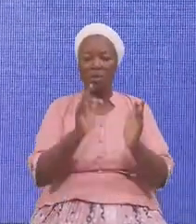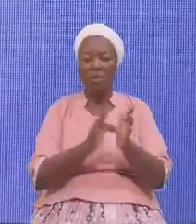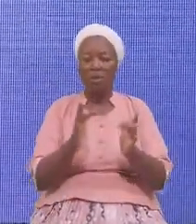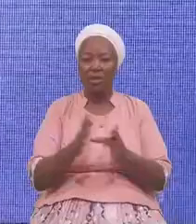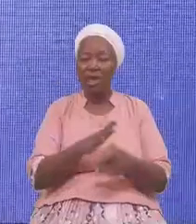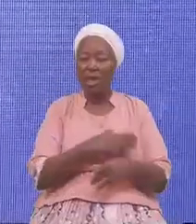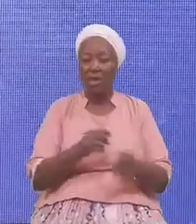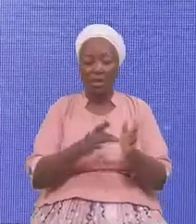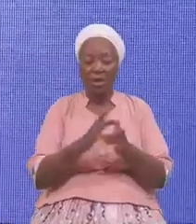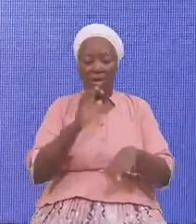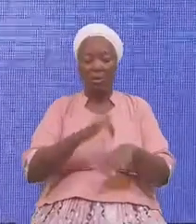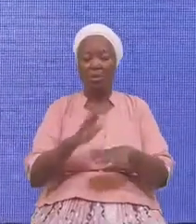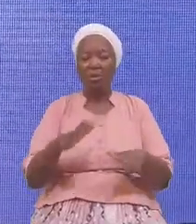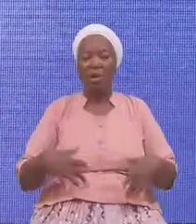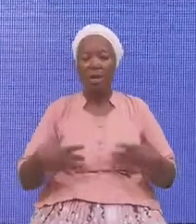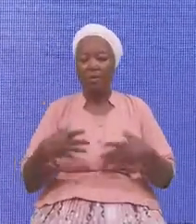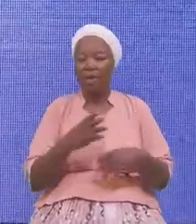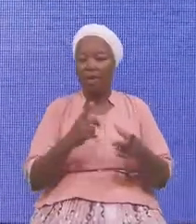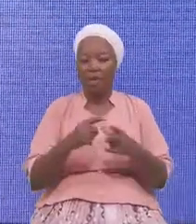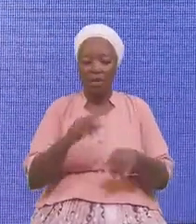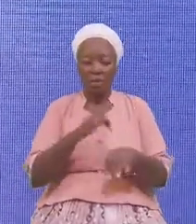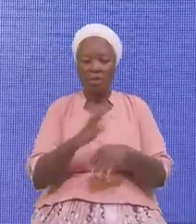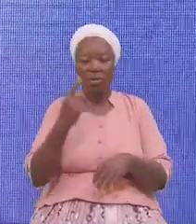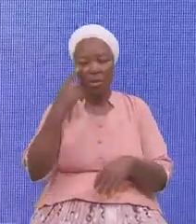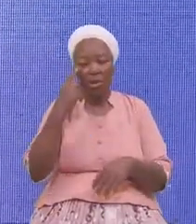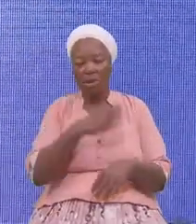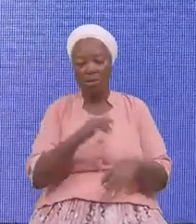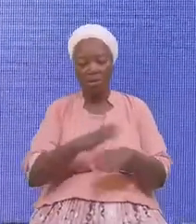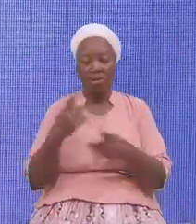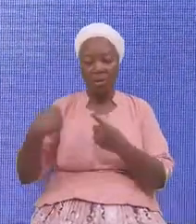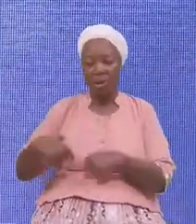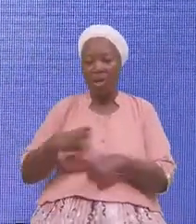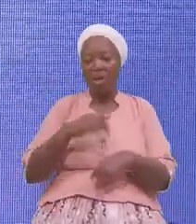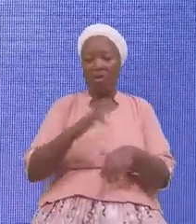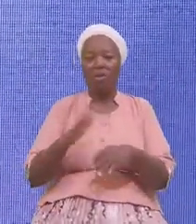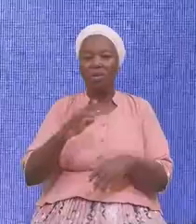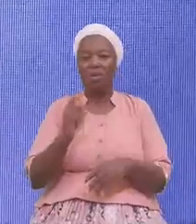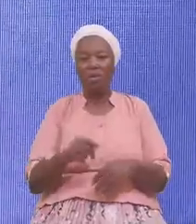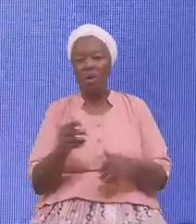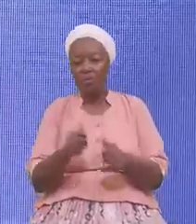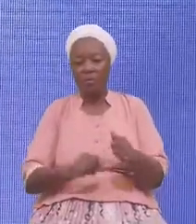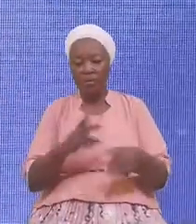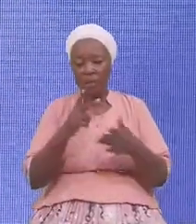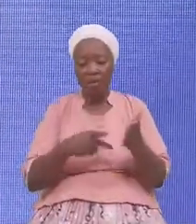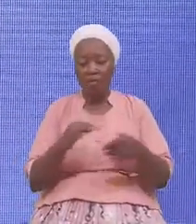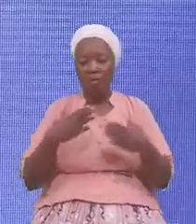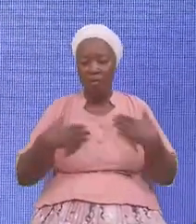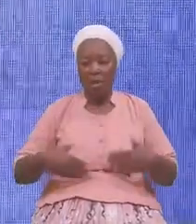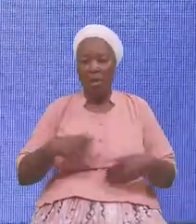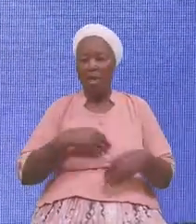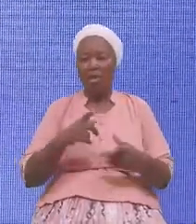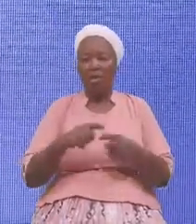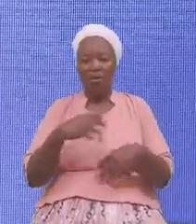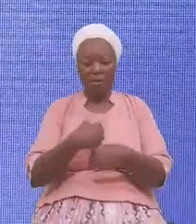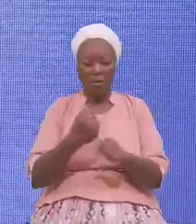it touches your life, and it touches your heart, and it touches your eyes, and you're made